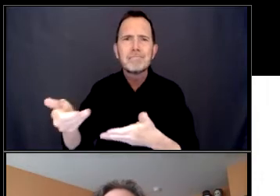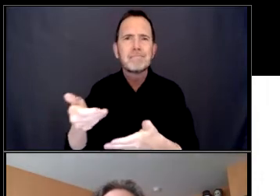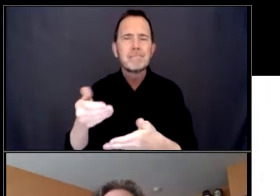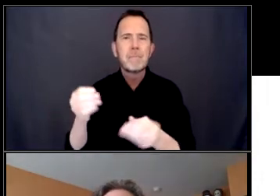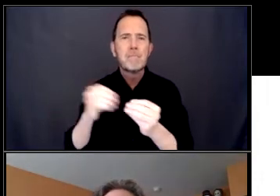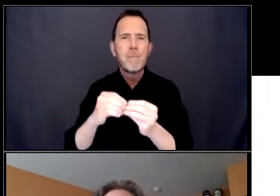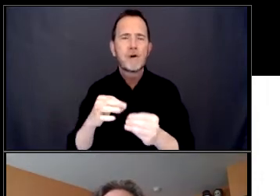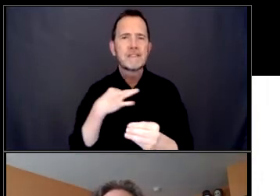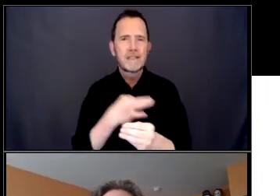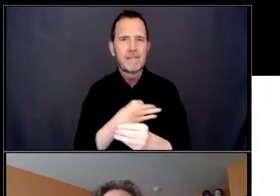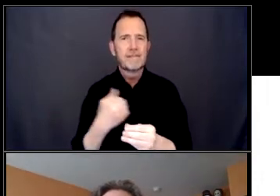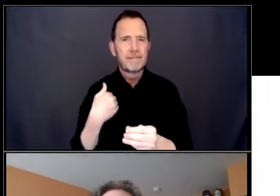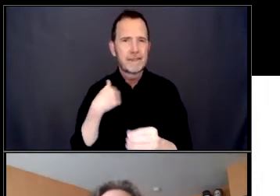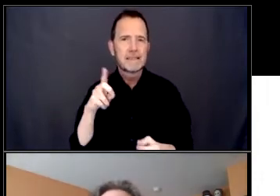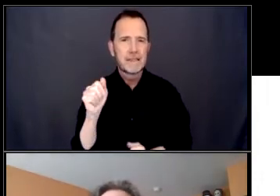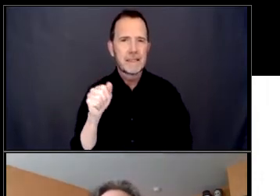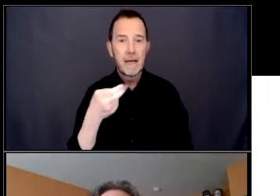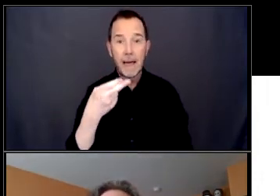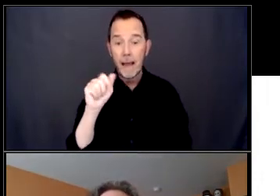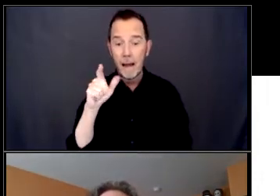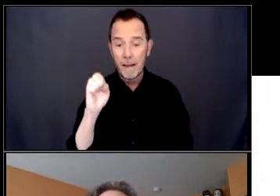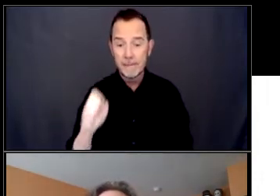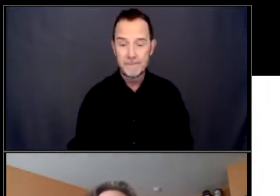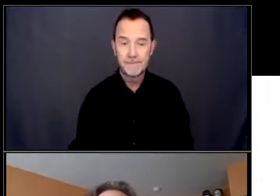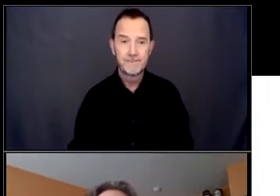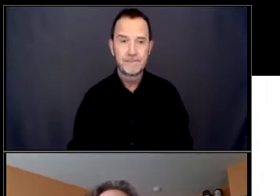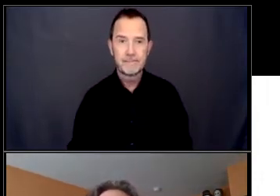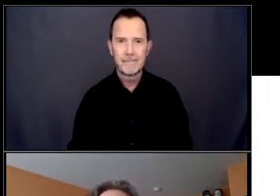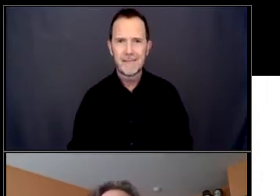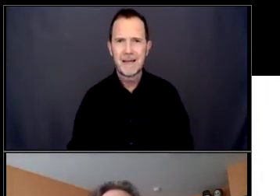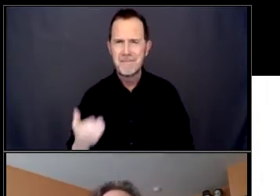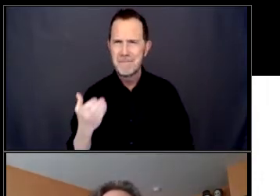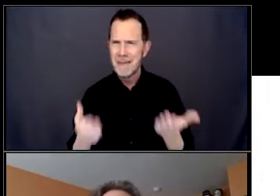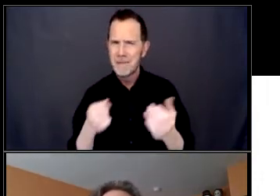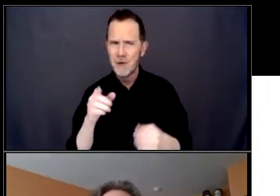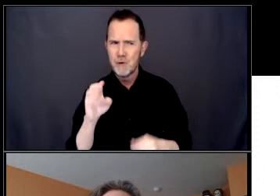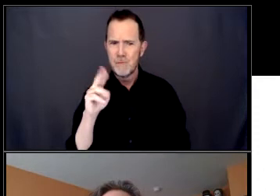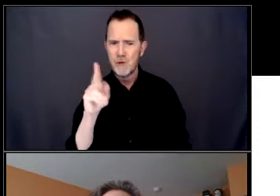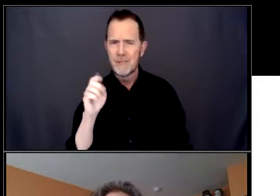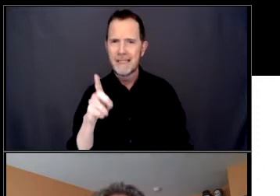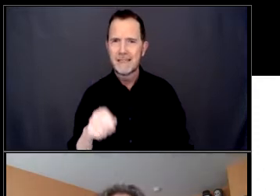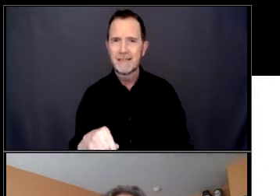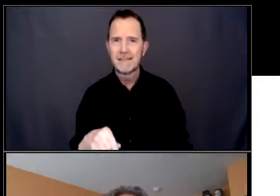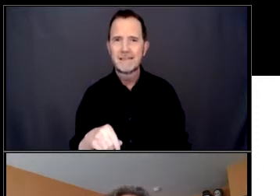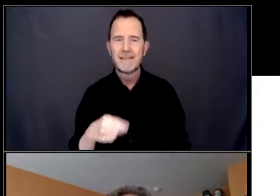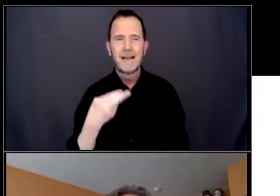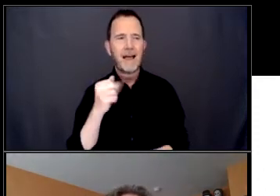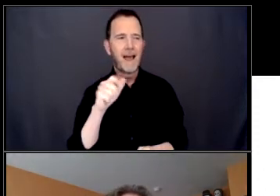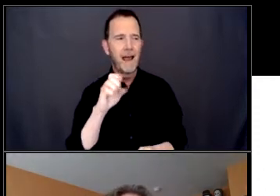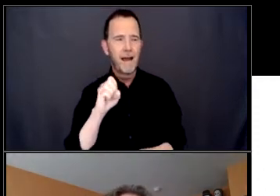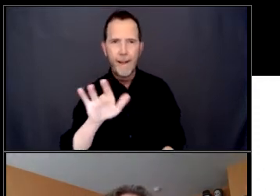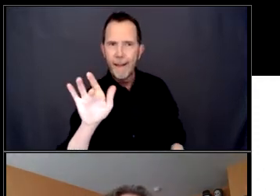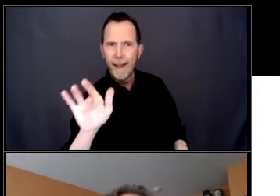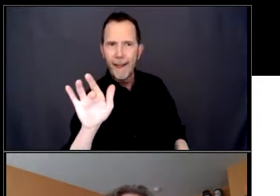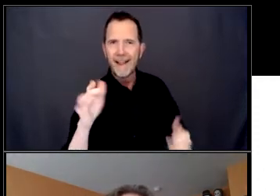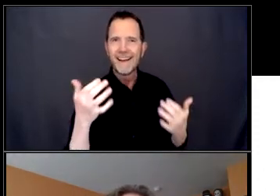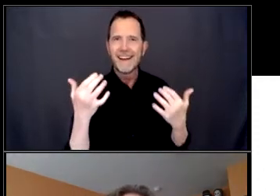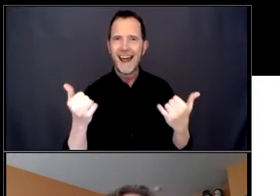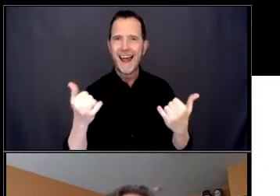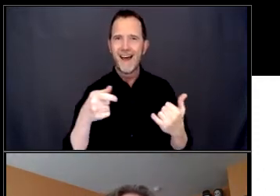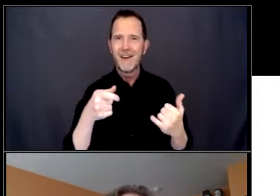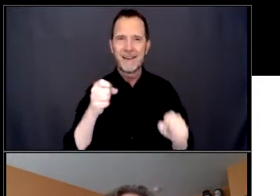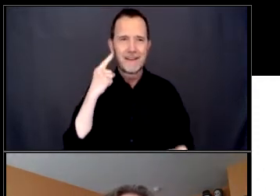Hale, yes. You may be muted. I may be. I am no longer muted. So, hey